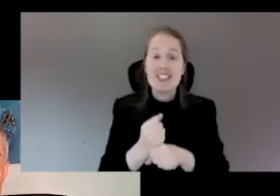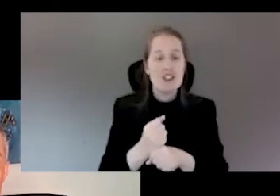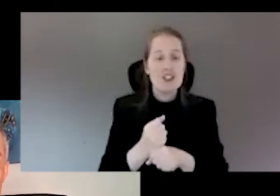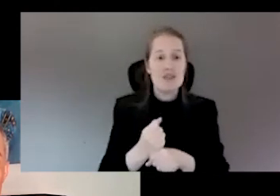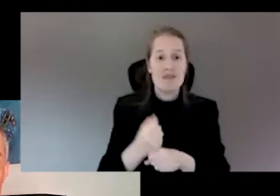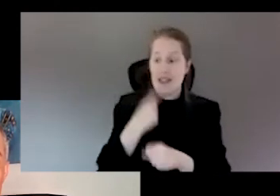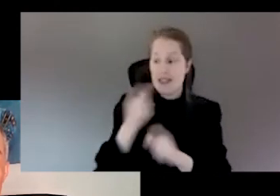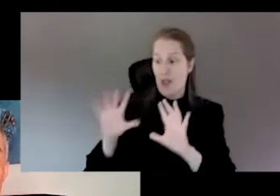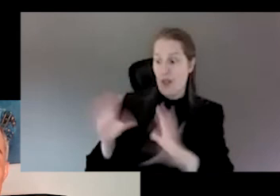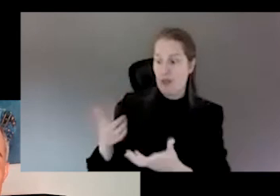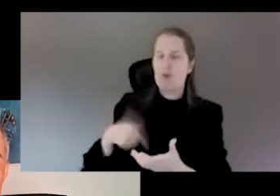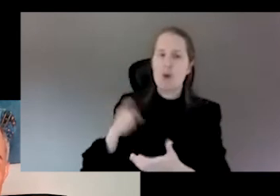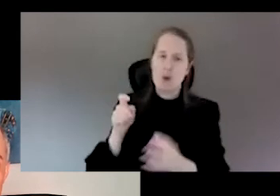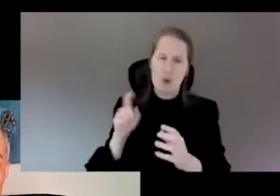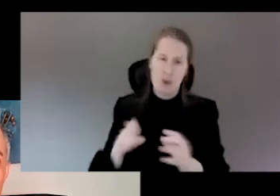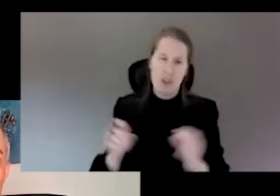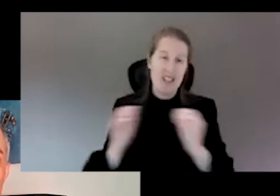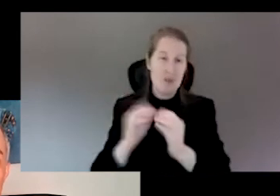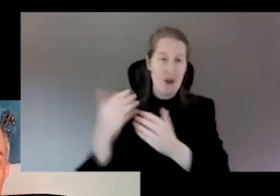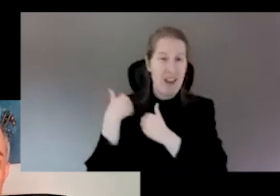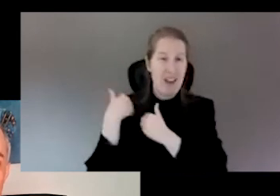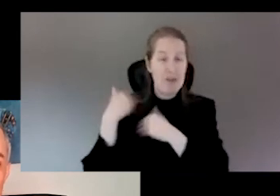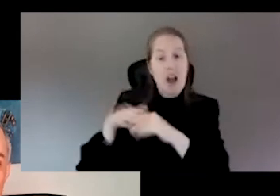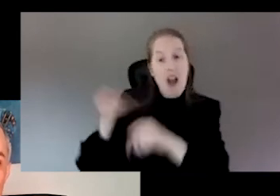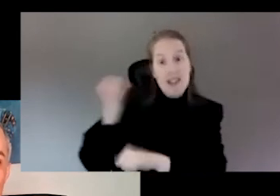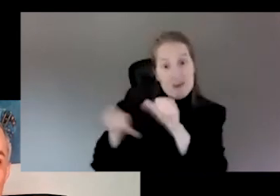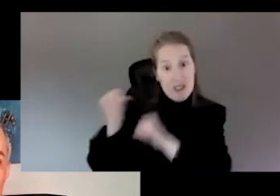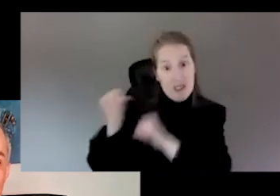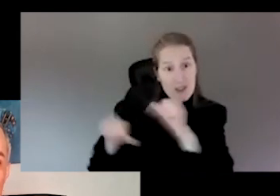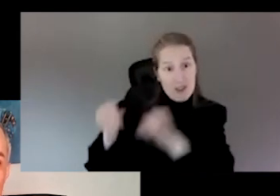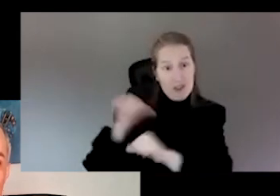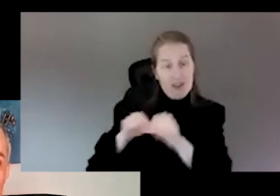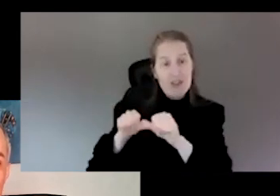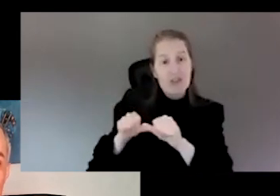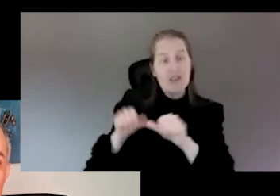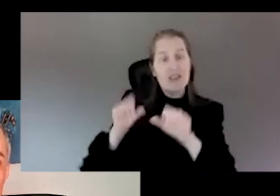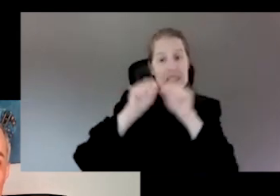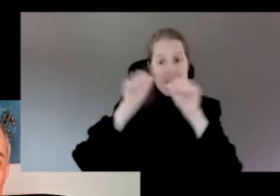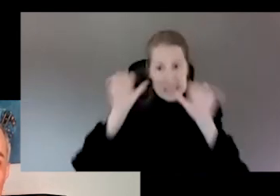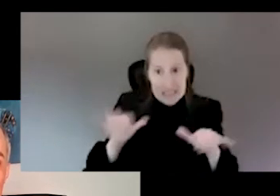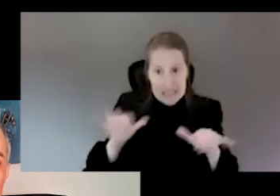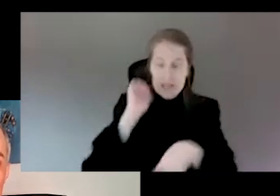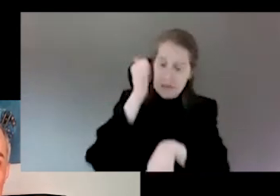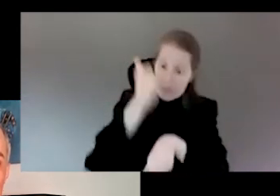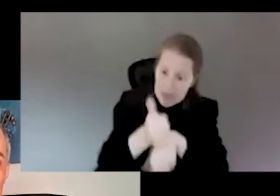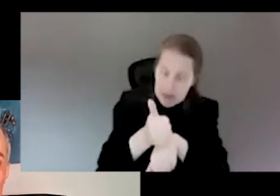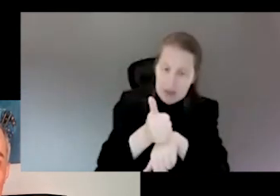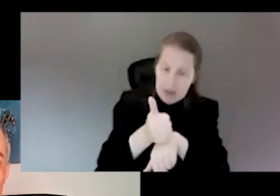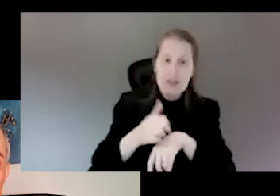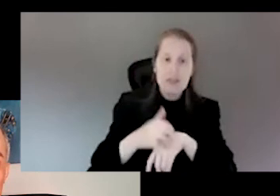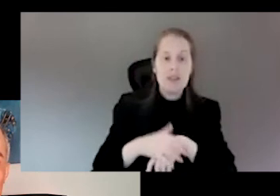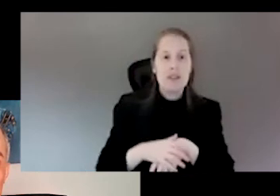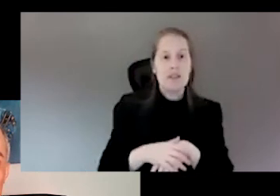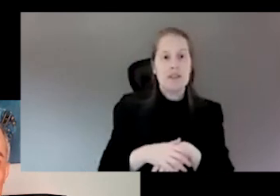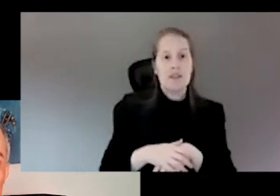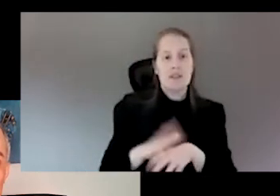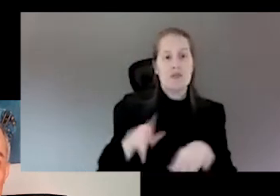greater accountability of one another. And the systems that we have in place that provide